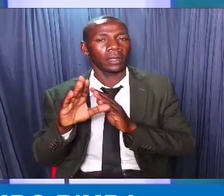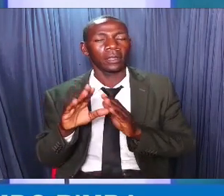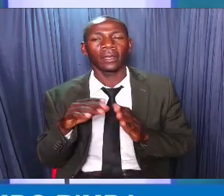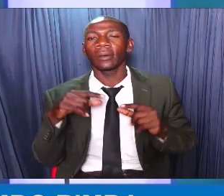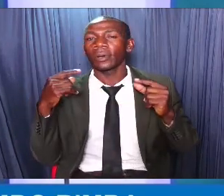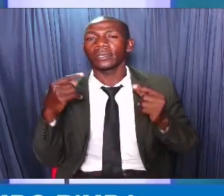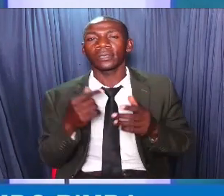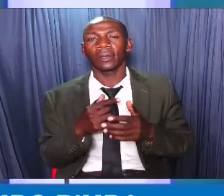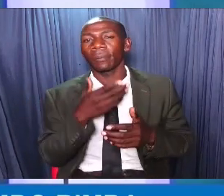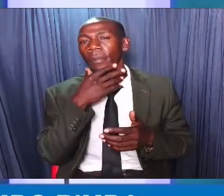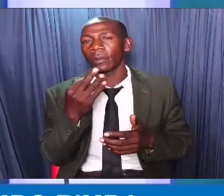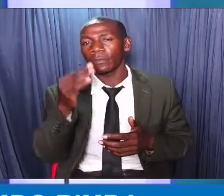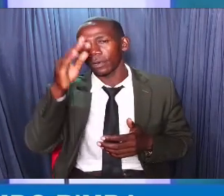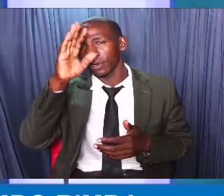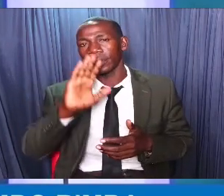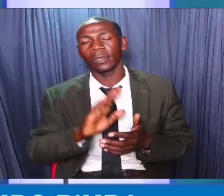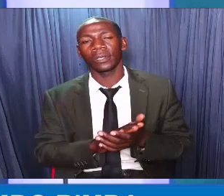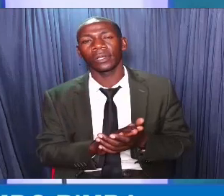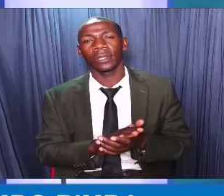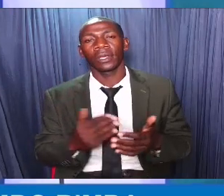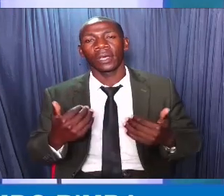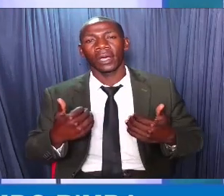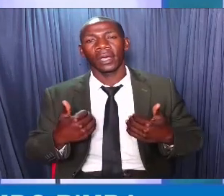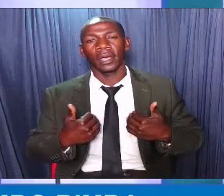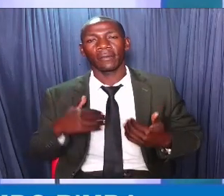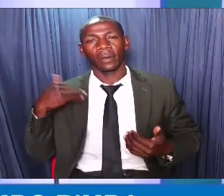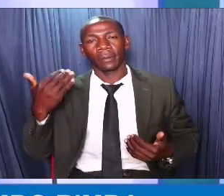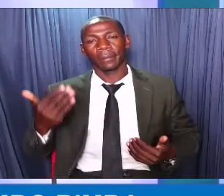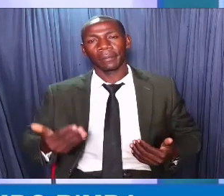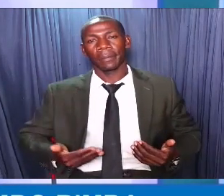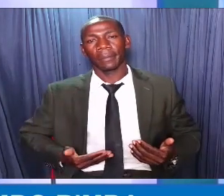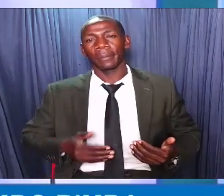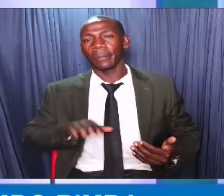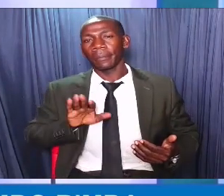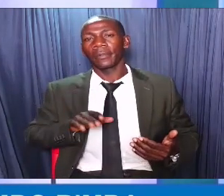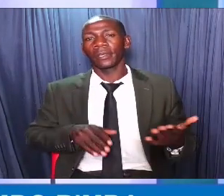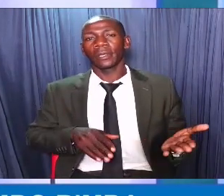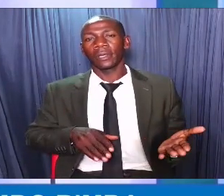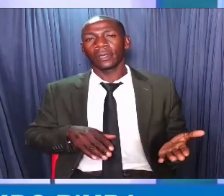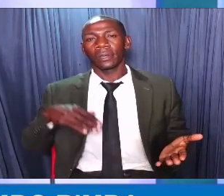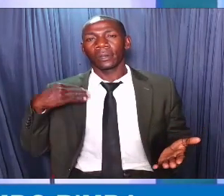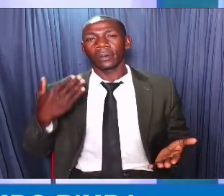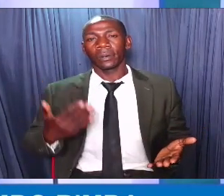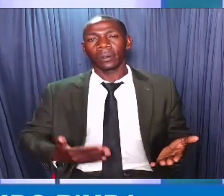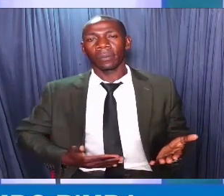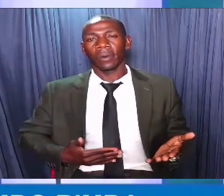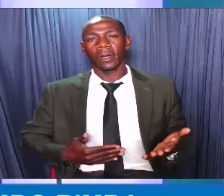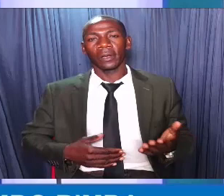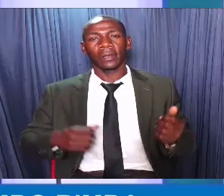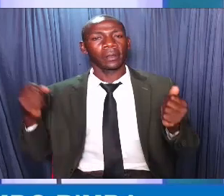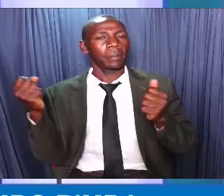Pastor, servant of God. Nina mzazi hapa. I have a parent here. Mimba imepita miezi